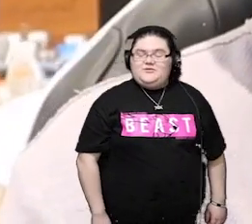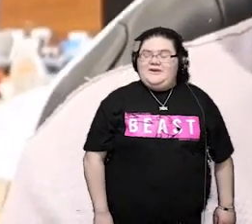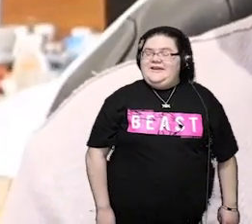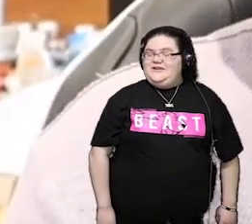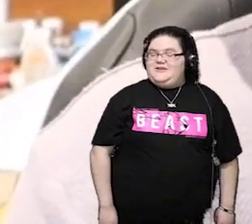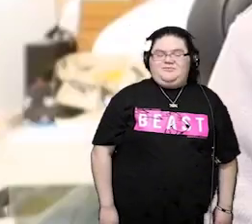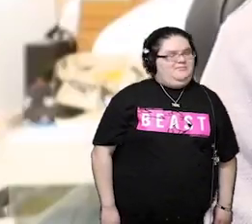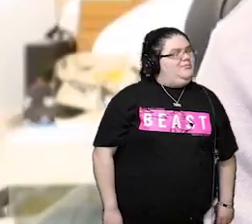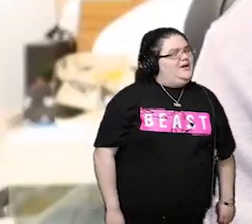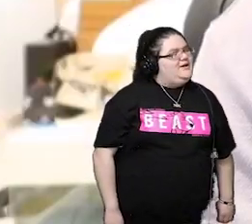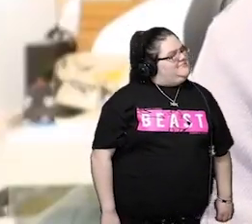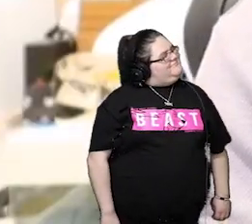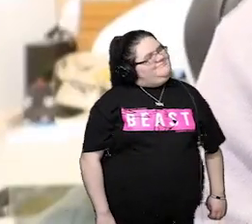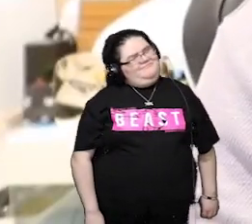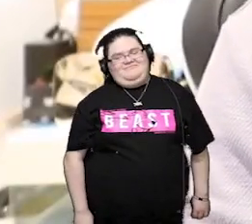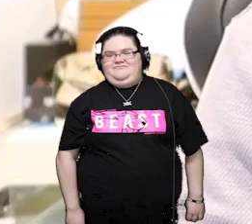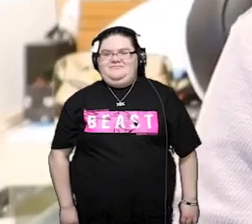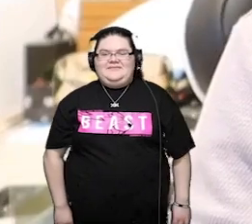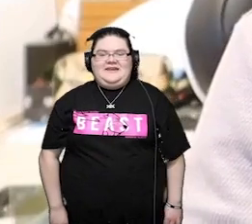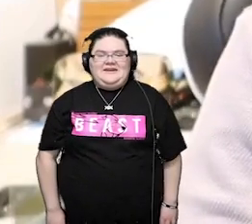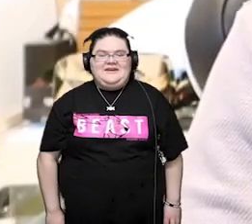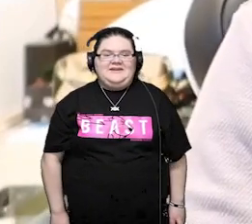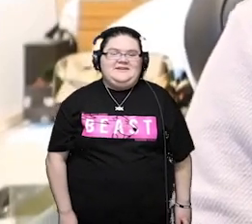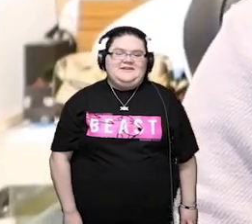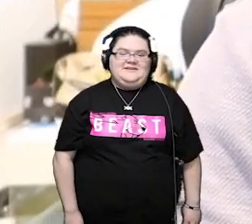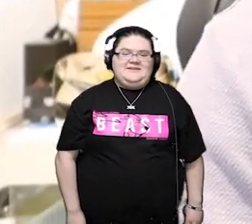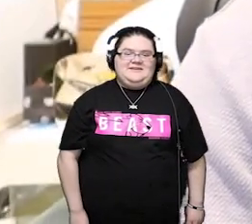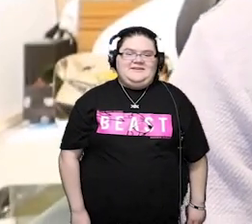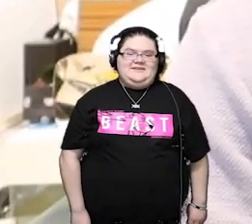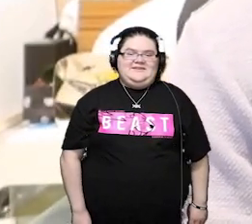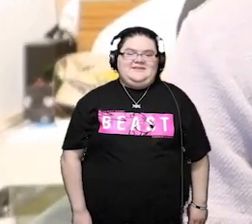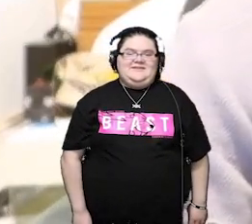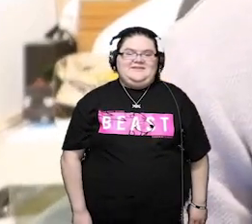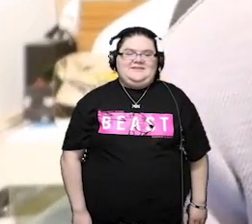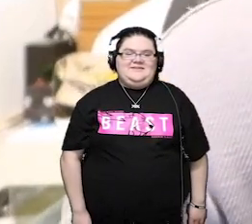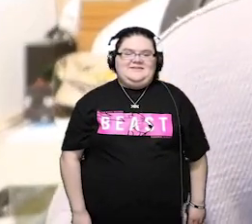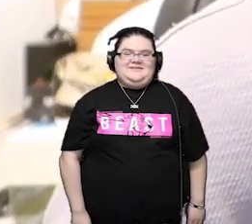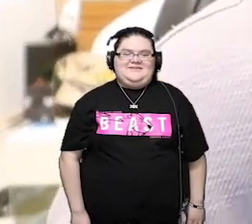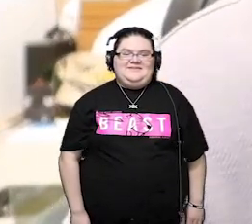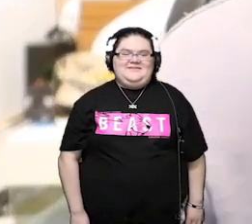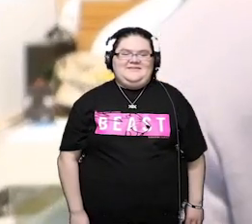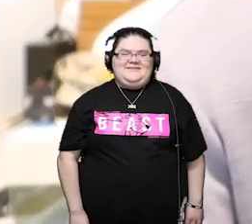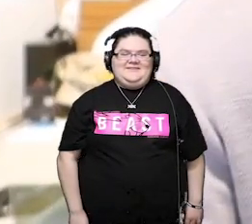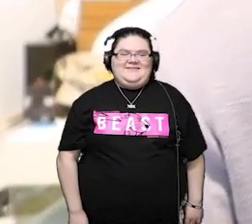What the fuck? What I just witnessed, I mean, but... Is she gonna adopt another fucking black child?